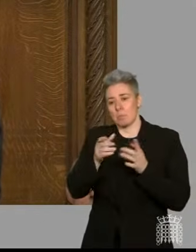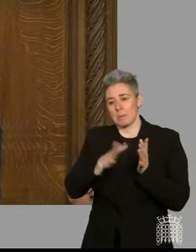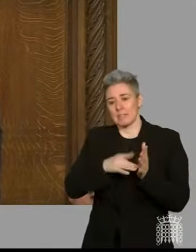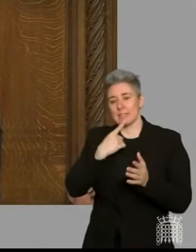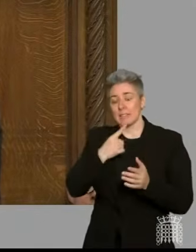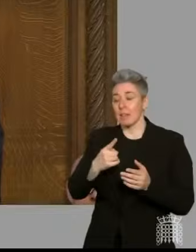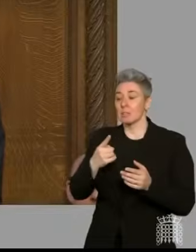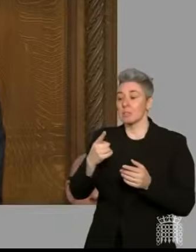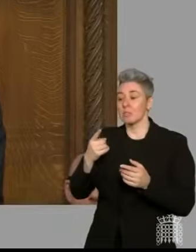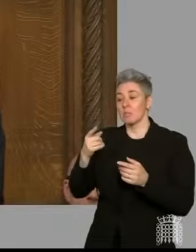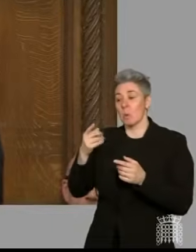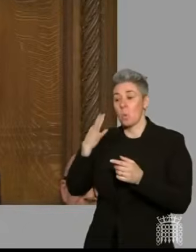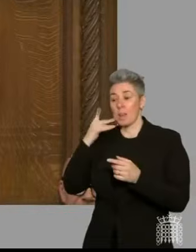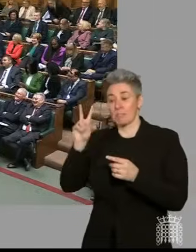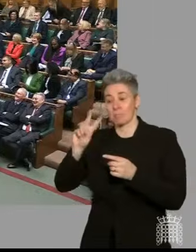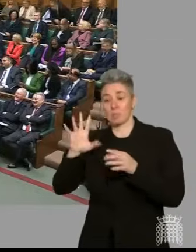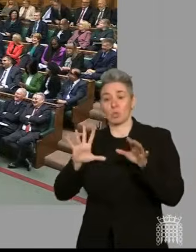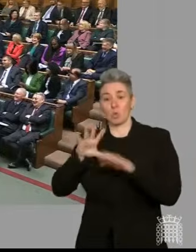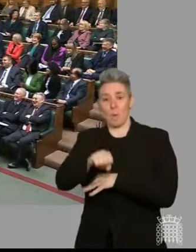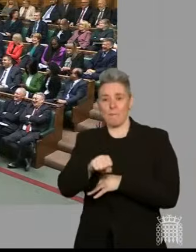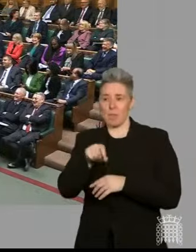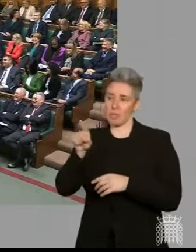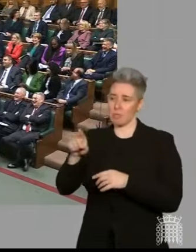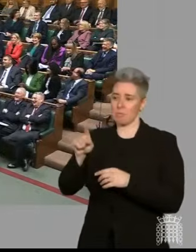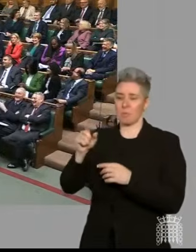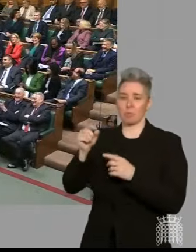think caused the instability? Deputy